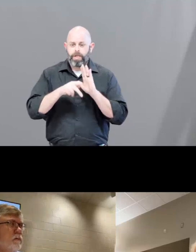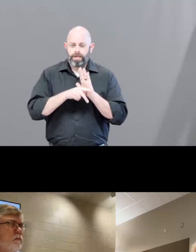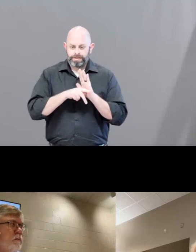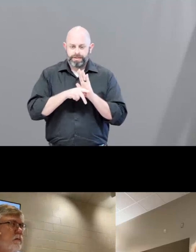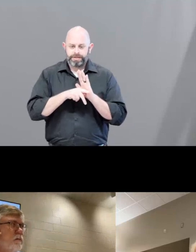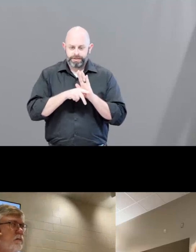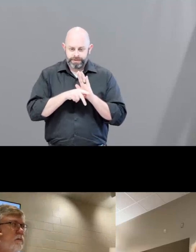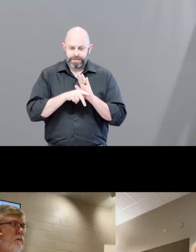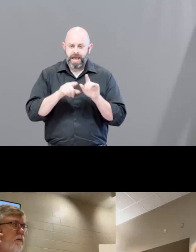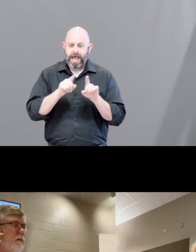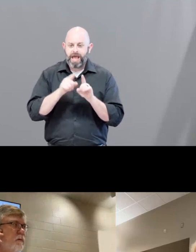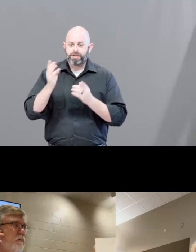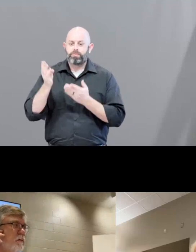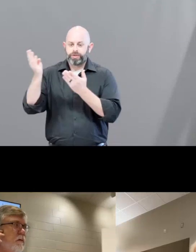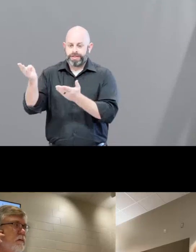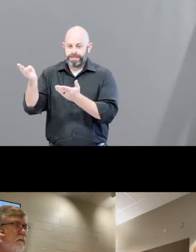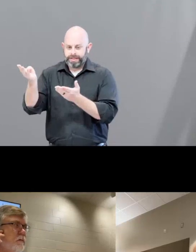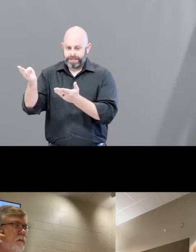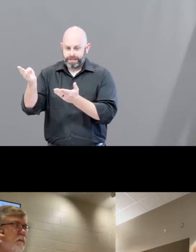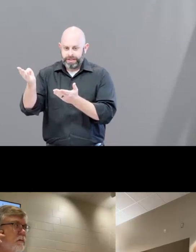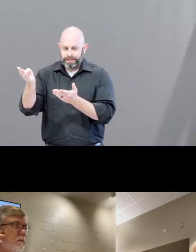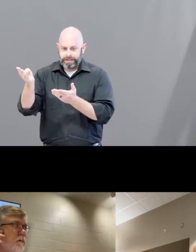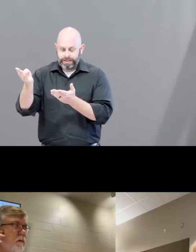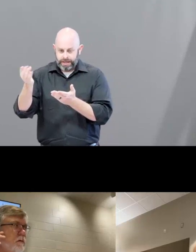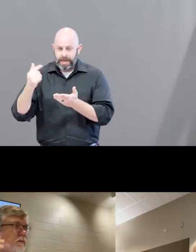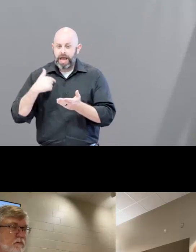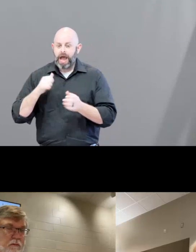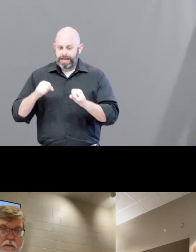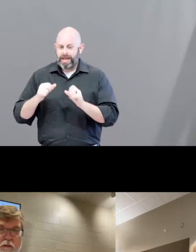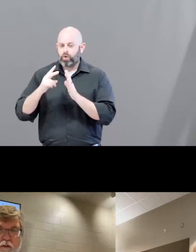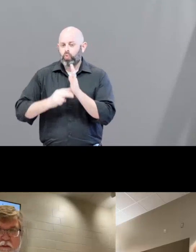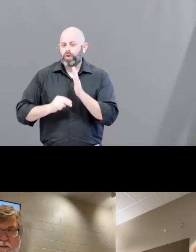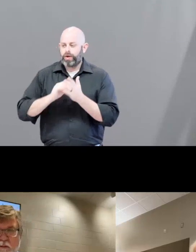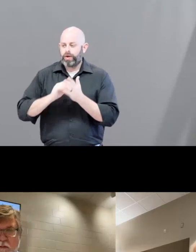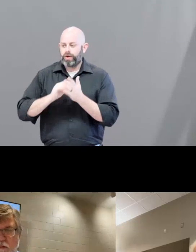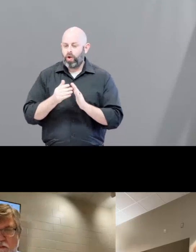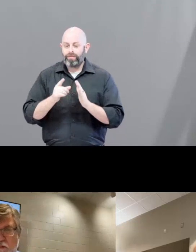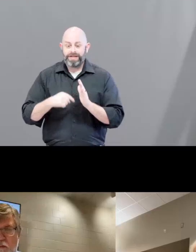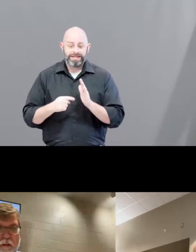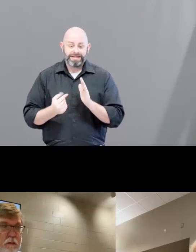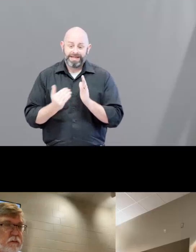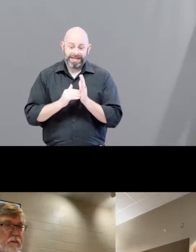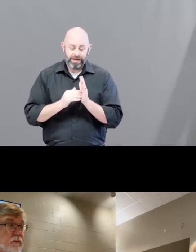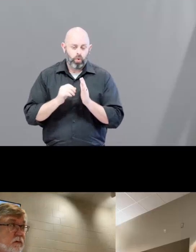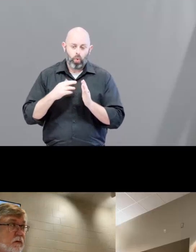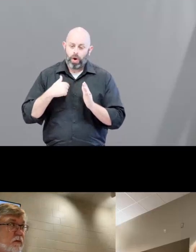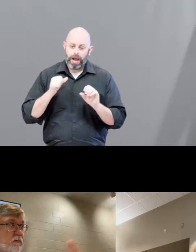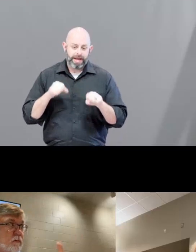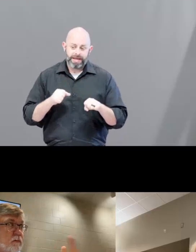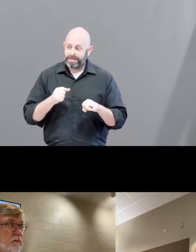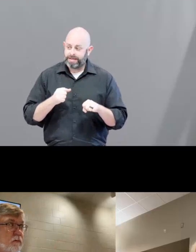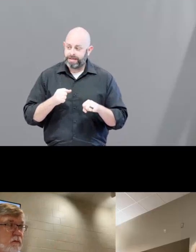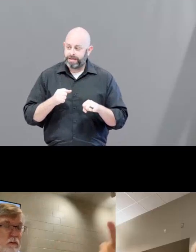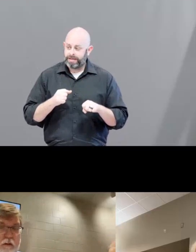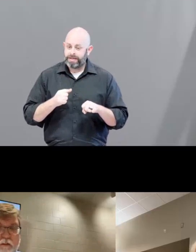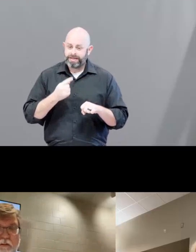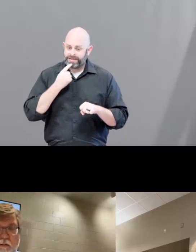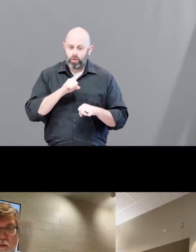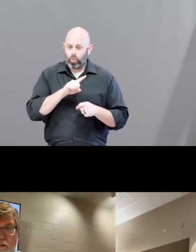policies as presented, and I can read all of these again, or I can just say 1 through